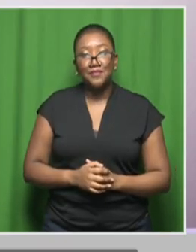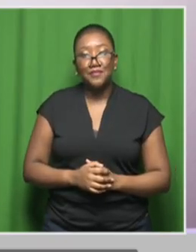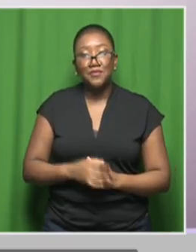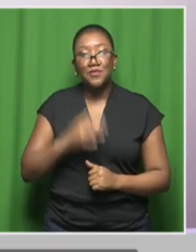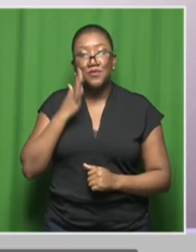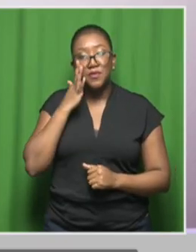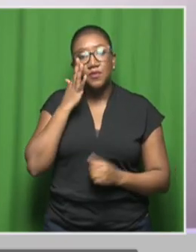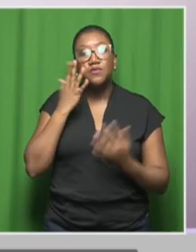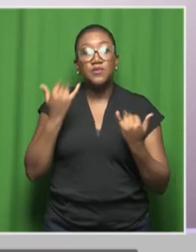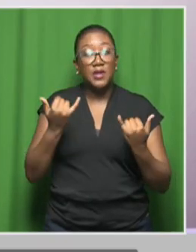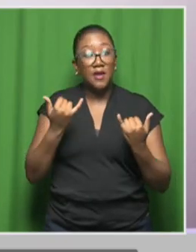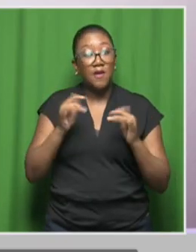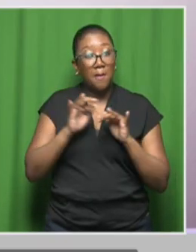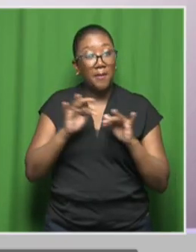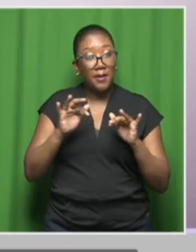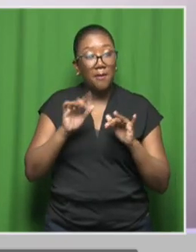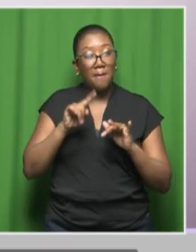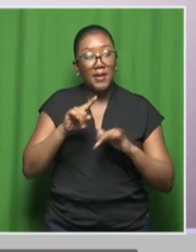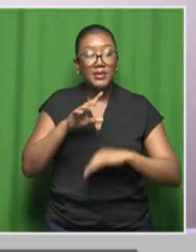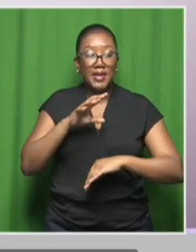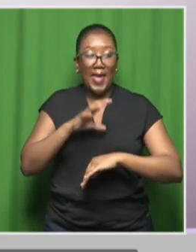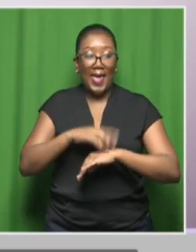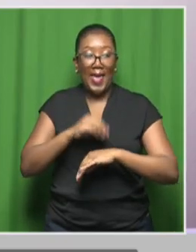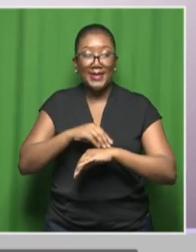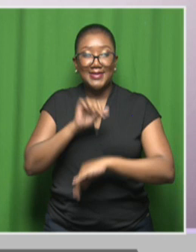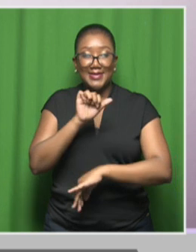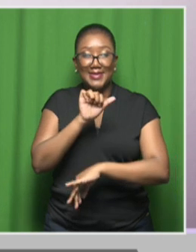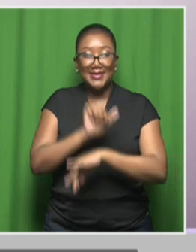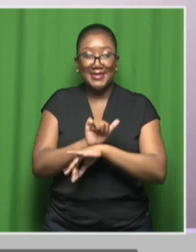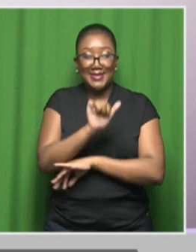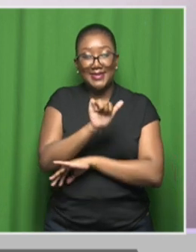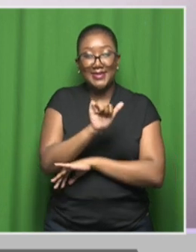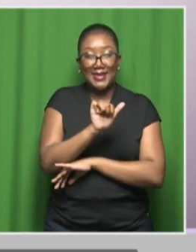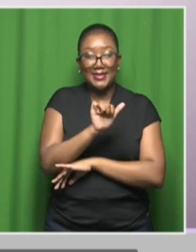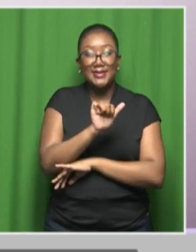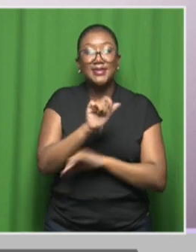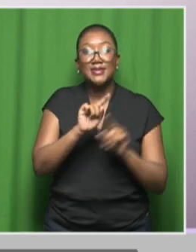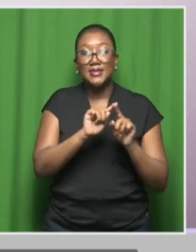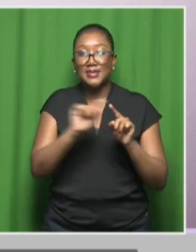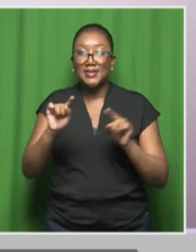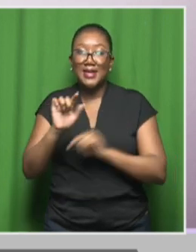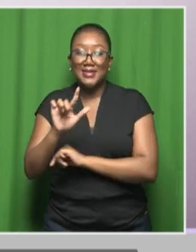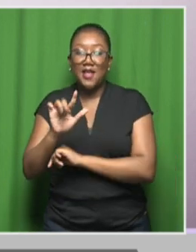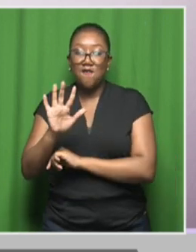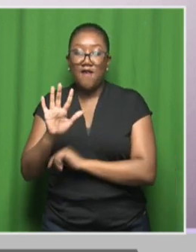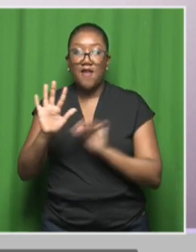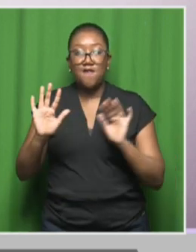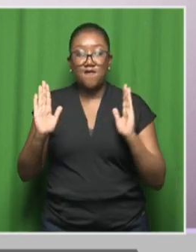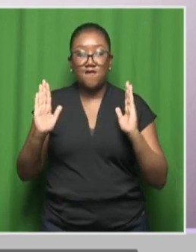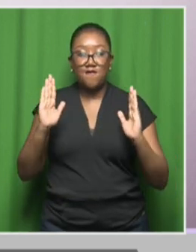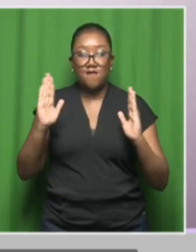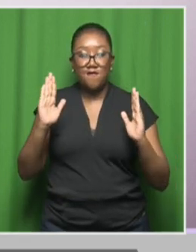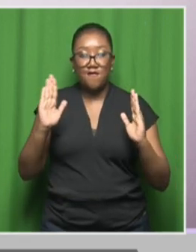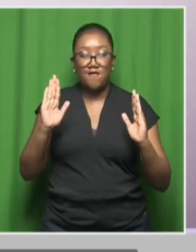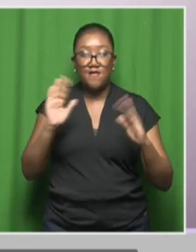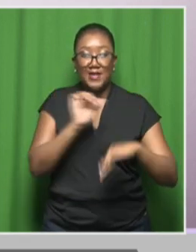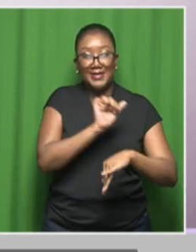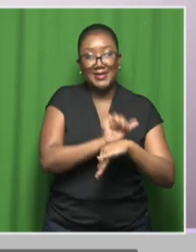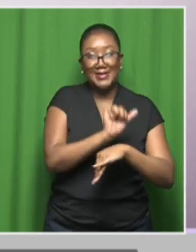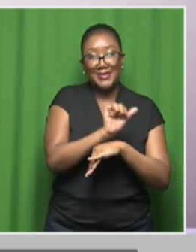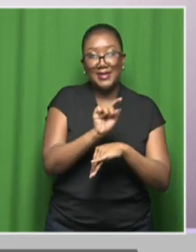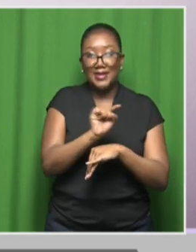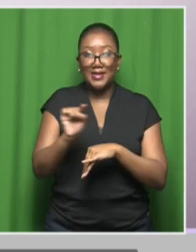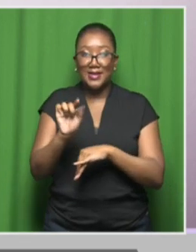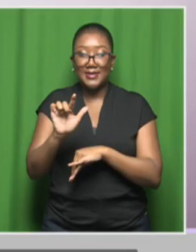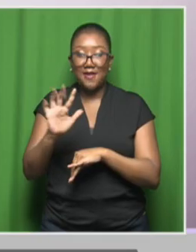wishes to donate, they must be 16, between the ages of 16 and 75. So you can definitely see that it actually covers our